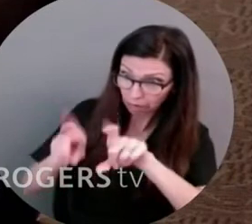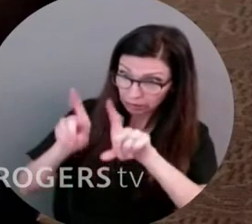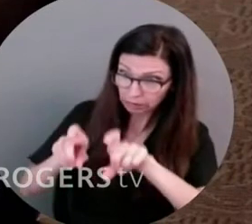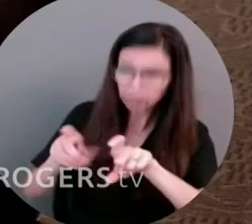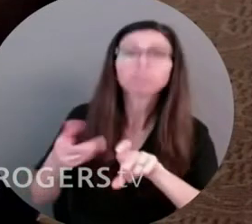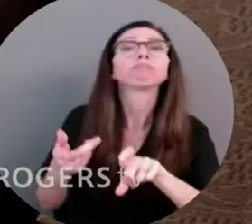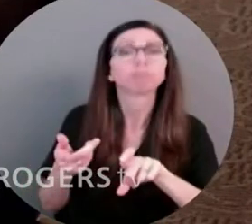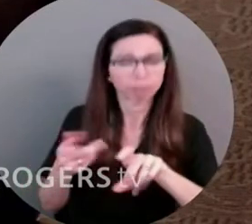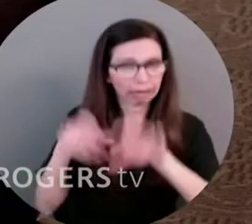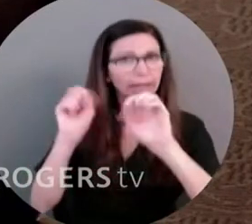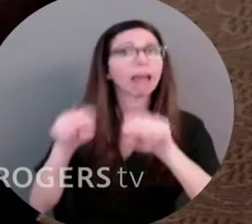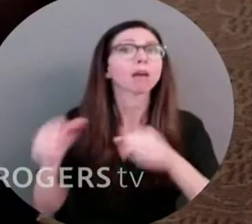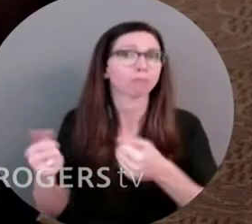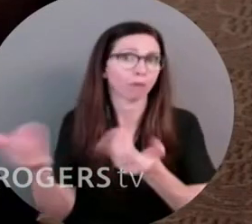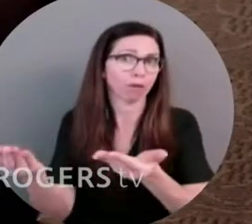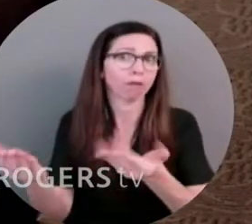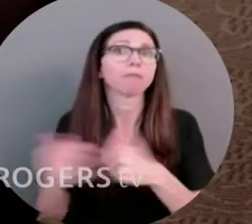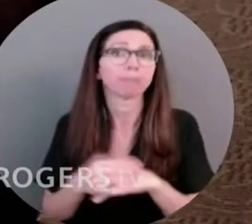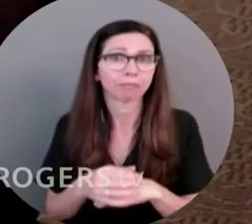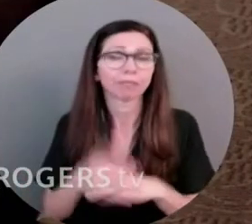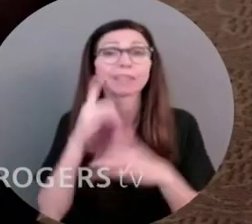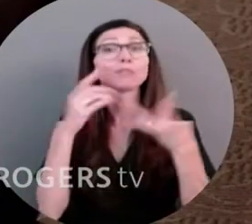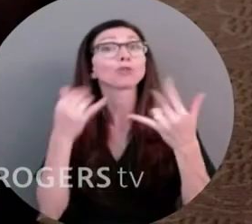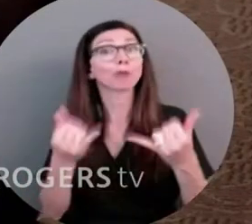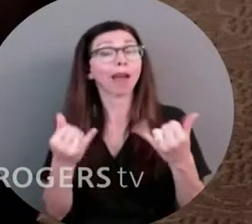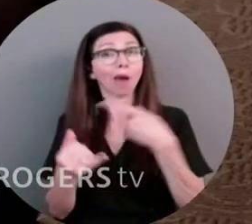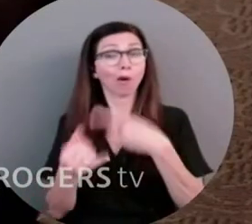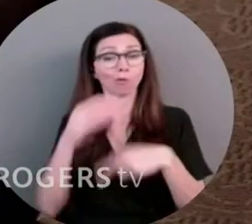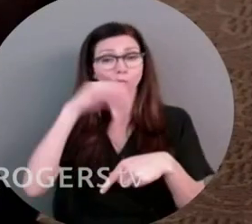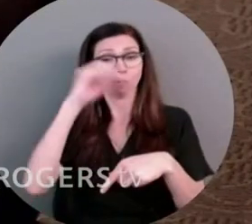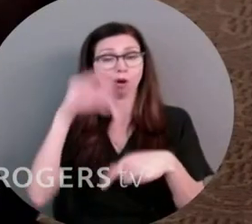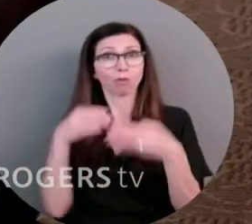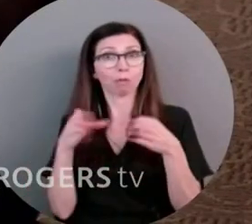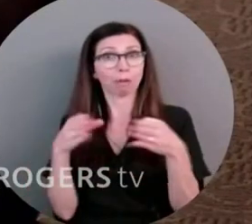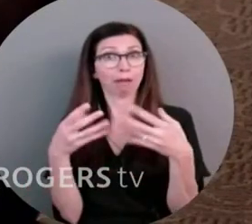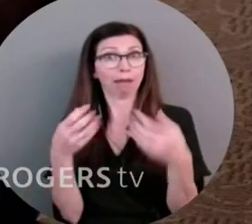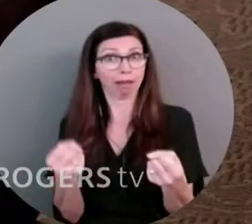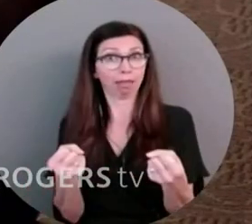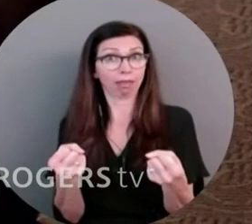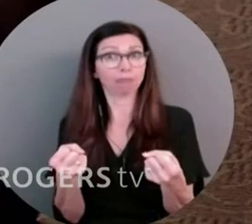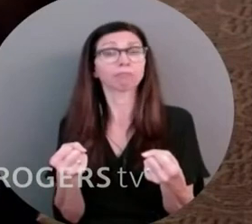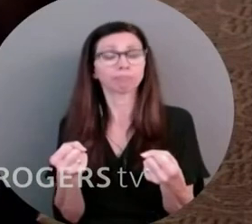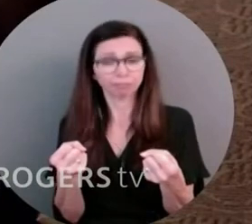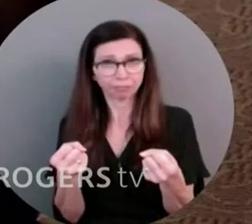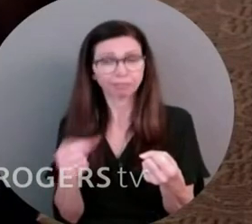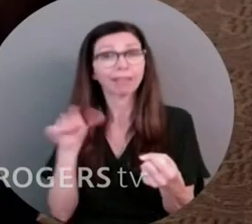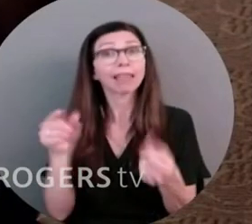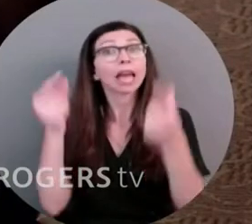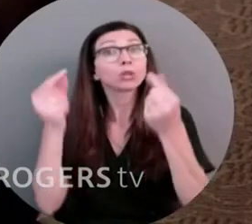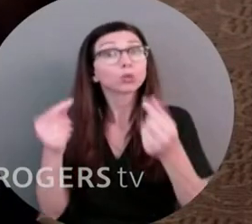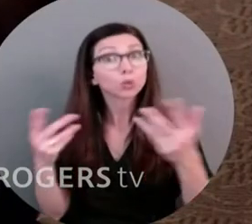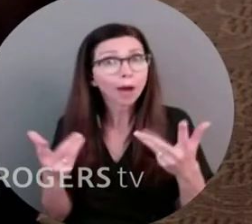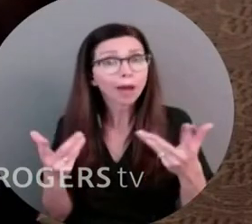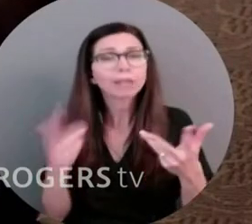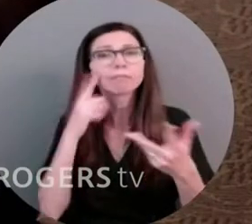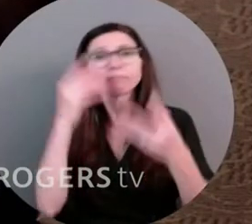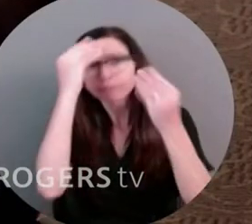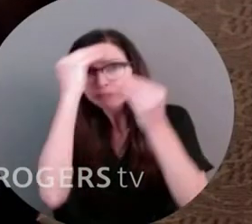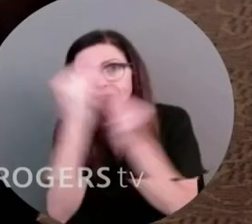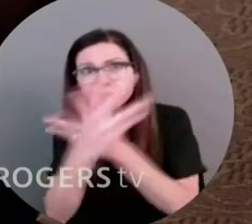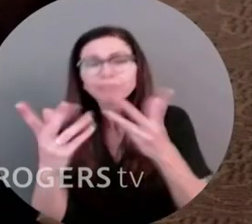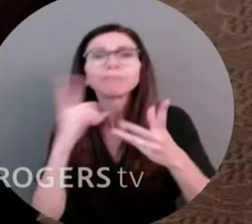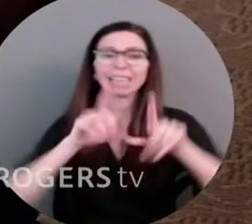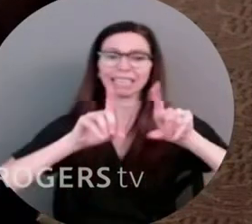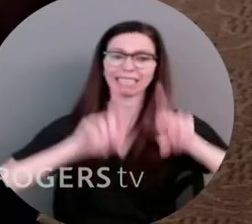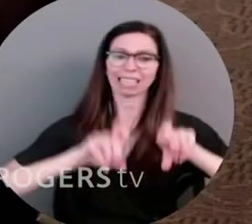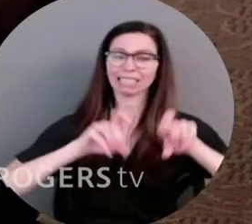what Ottawa Public Health is doing is bringing to the conversation about the testing strategy, information about